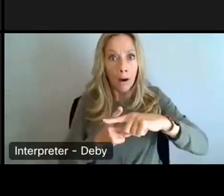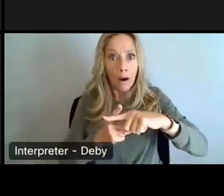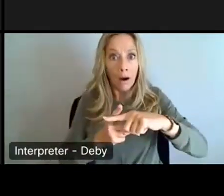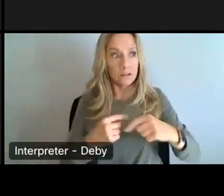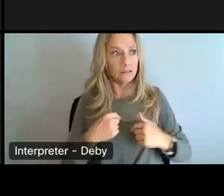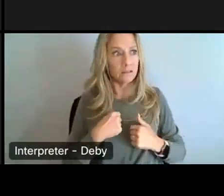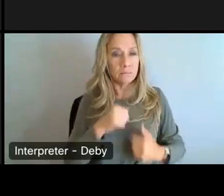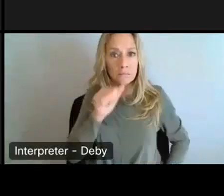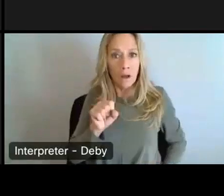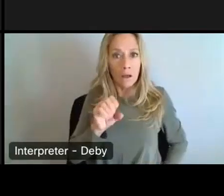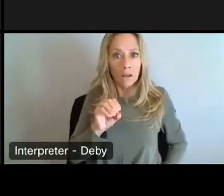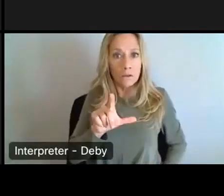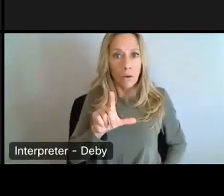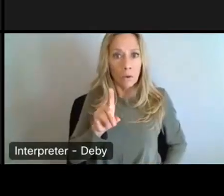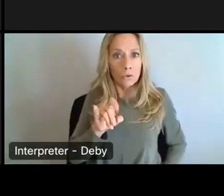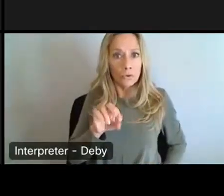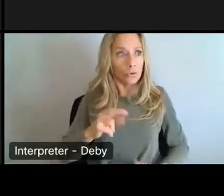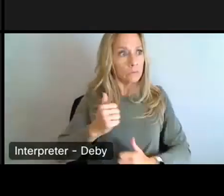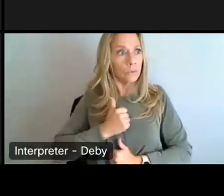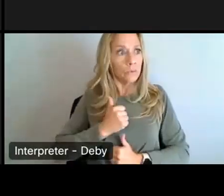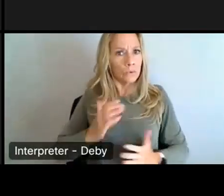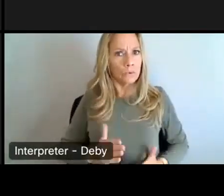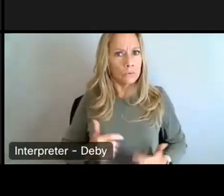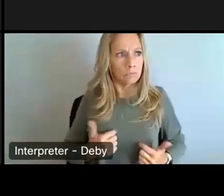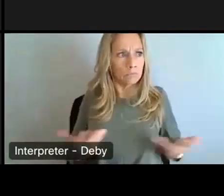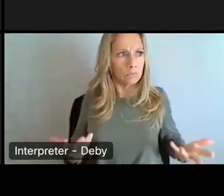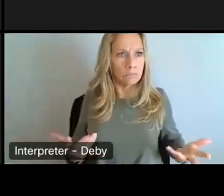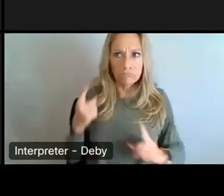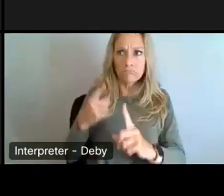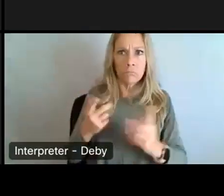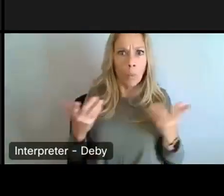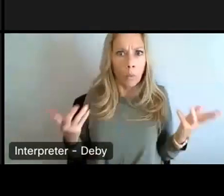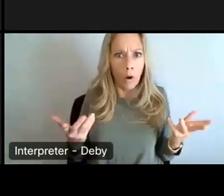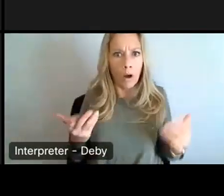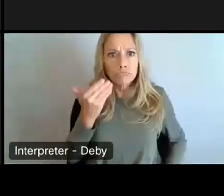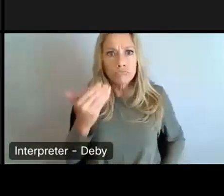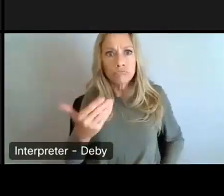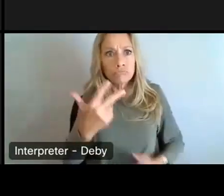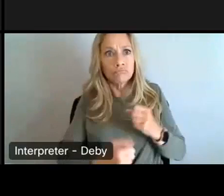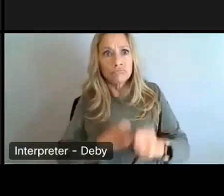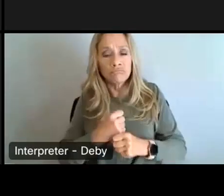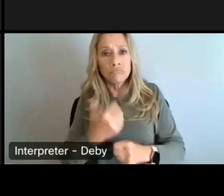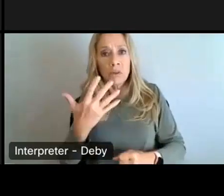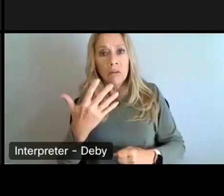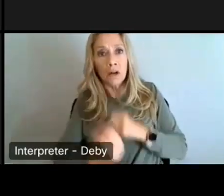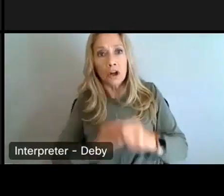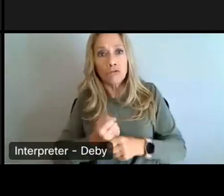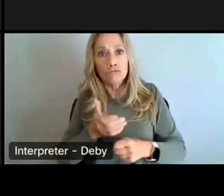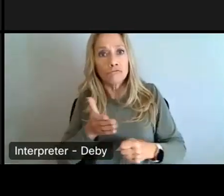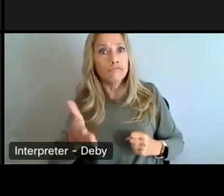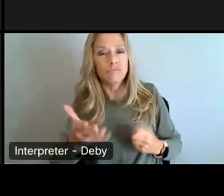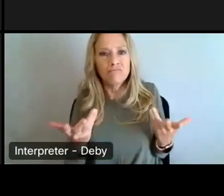be a soldier, what am I going to be? I couldn't think about 3 years down the road, 5 years down the road,